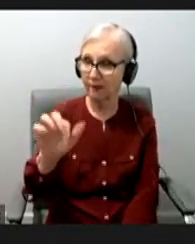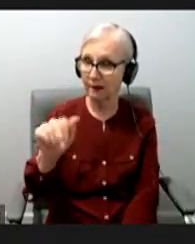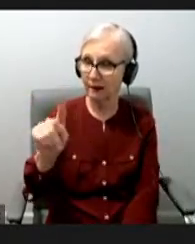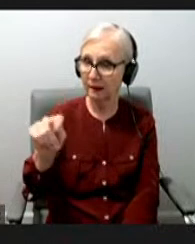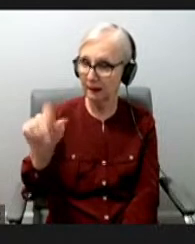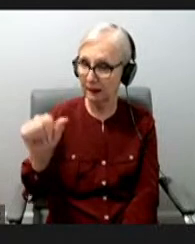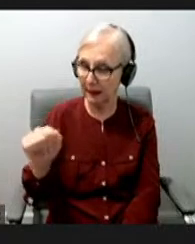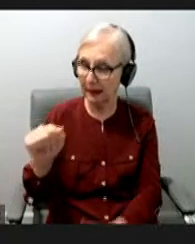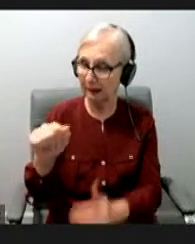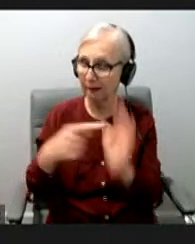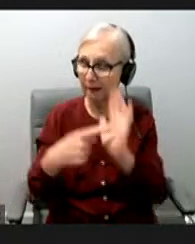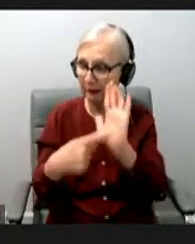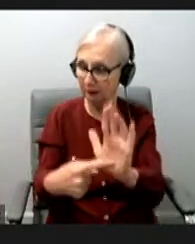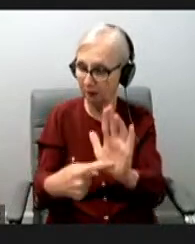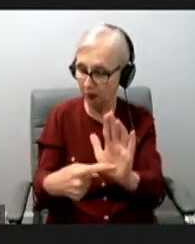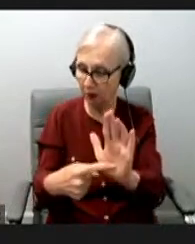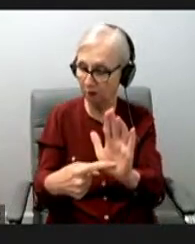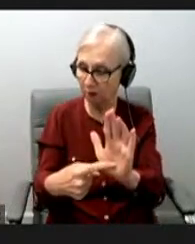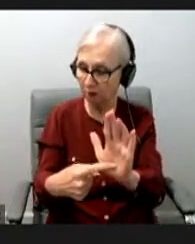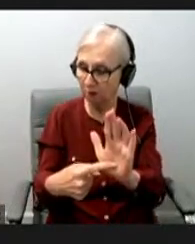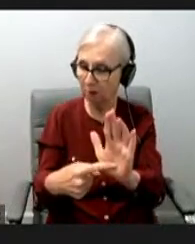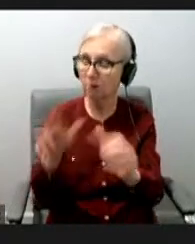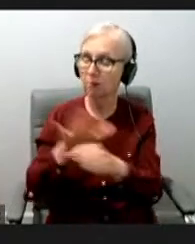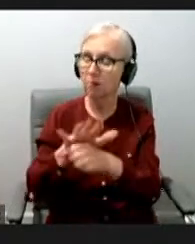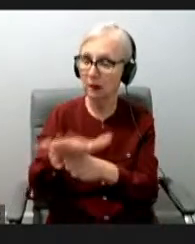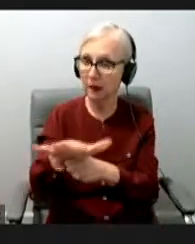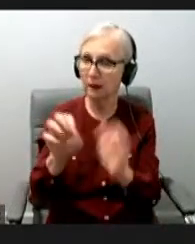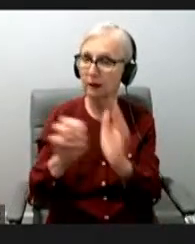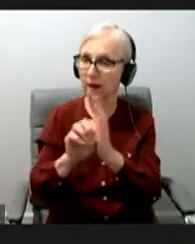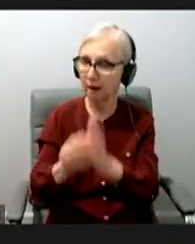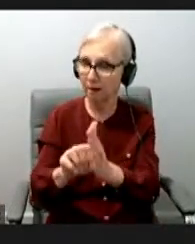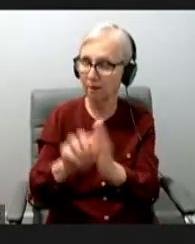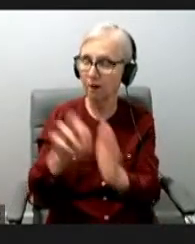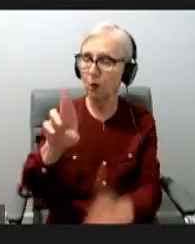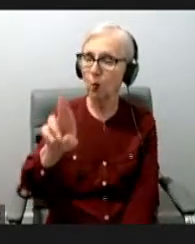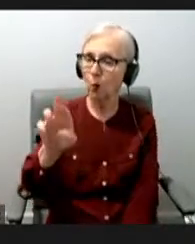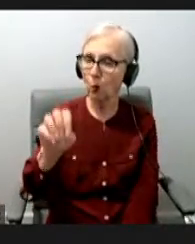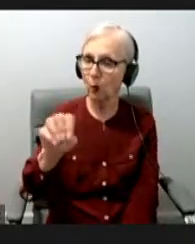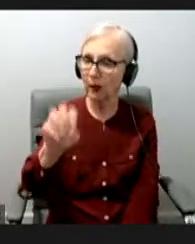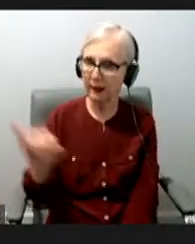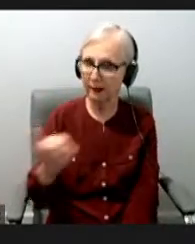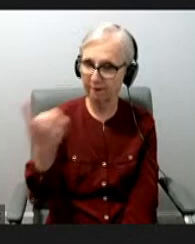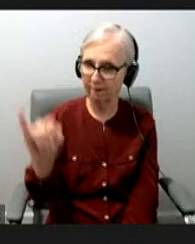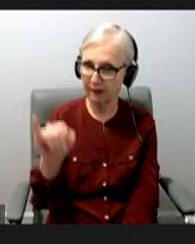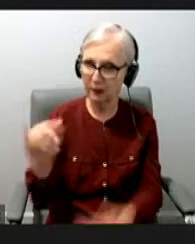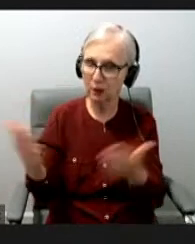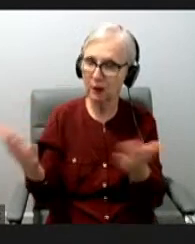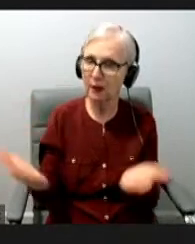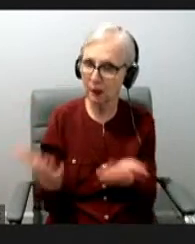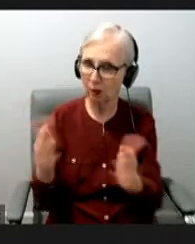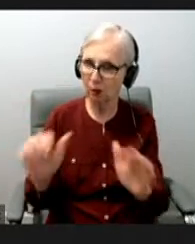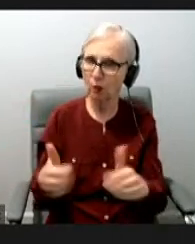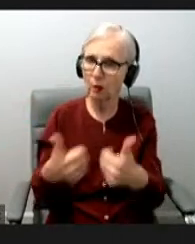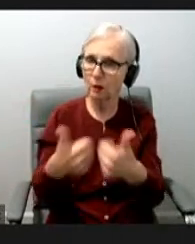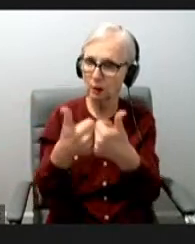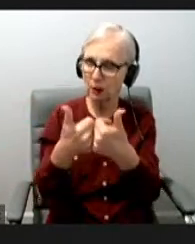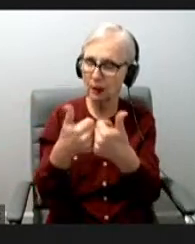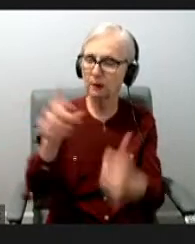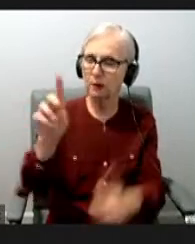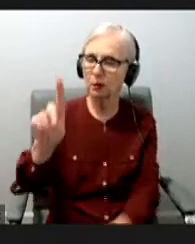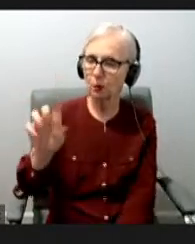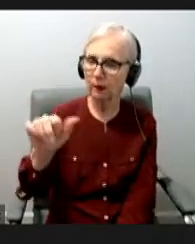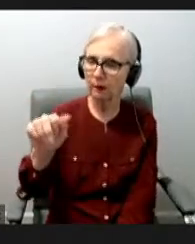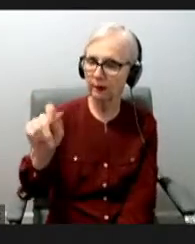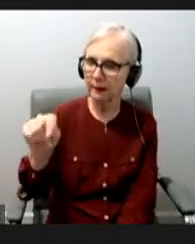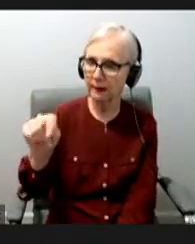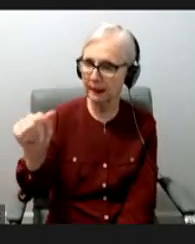indicated that we have seen plenty of examples of reinfection here occur in the state. There are some challenges with that data, though, in that